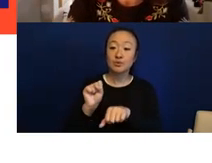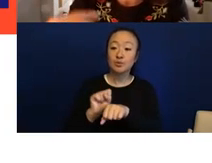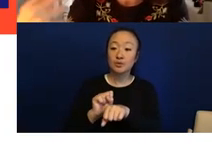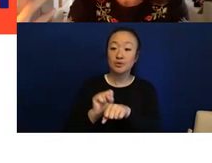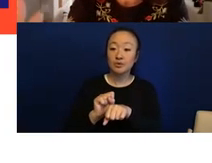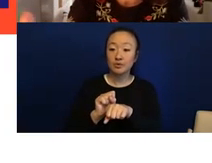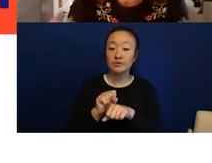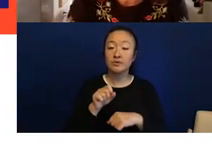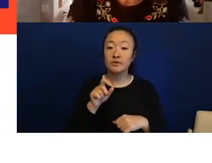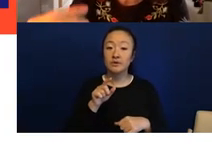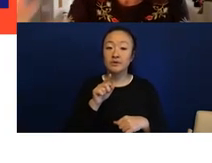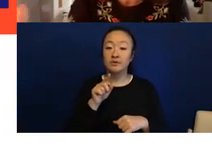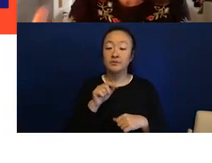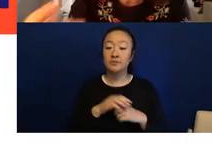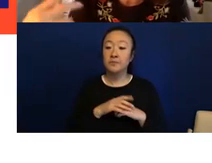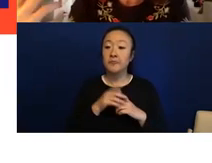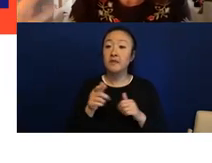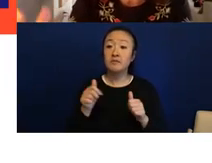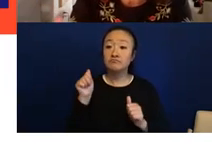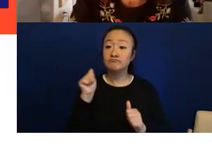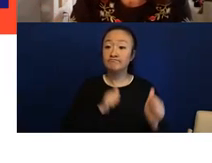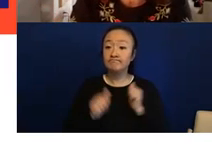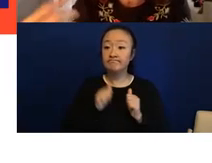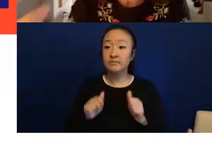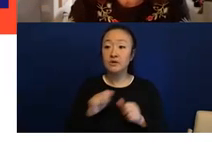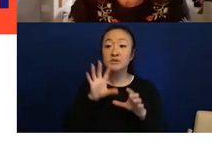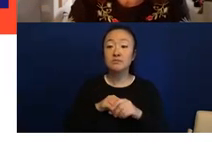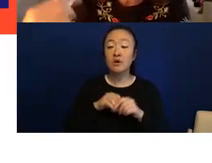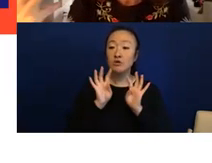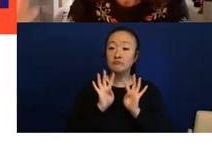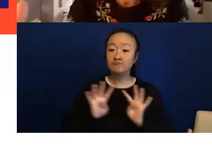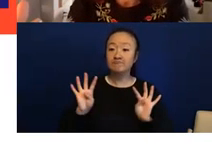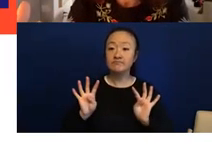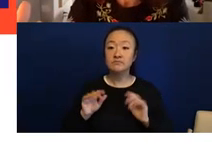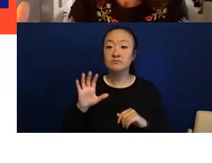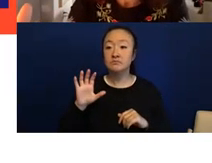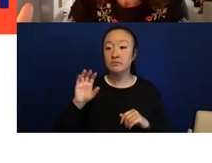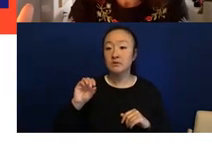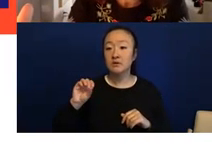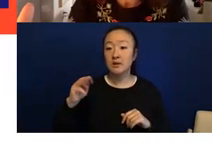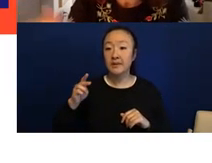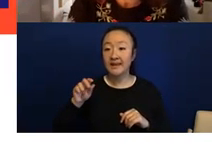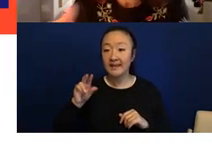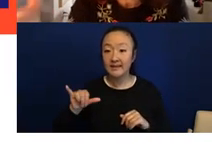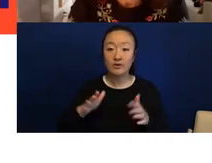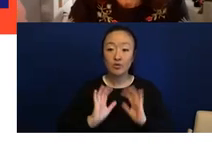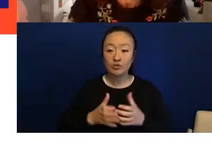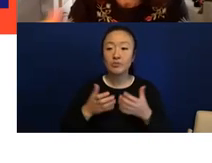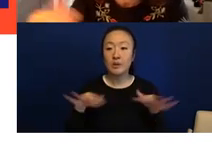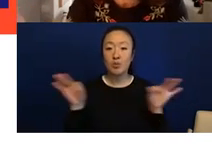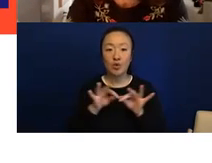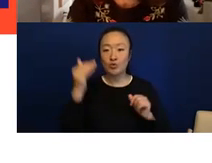in which you are performing as part of a company or a group, make sure we know which one you